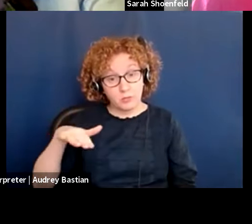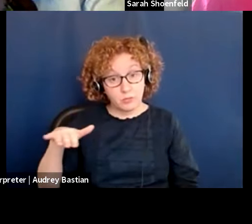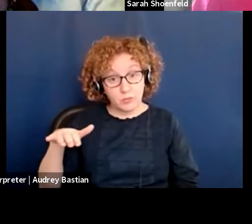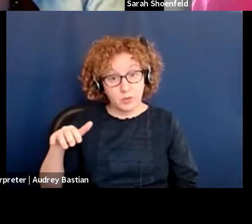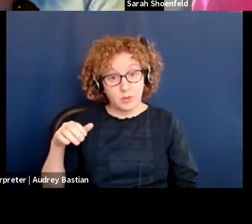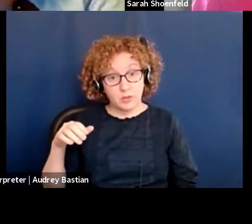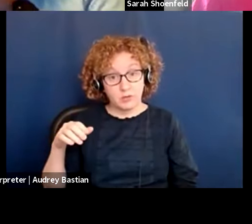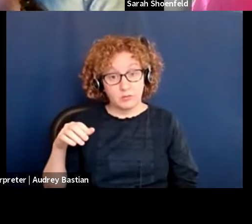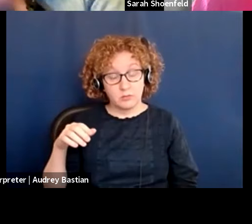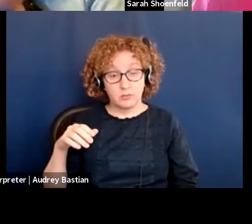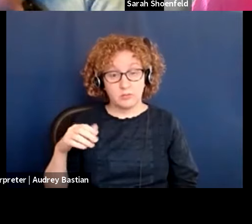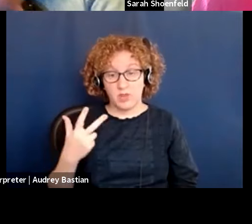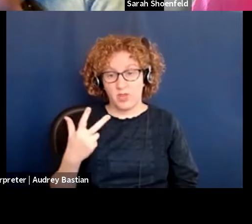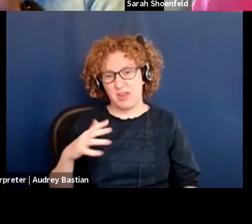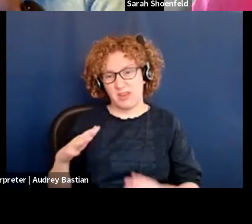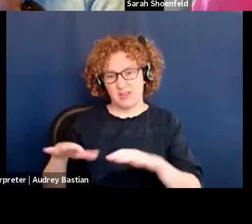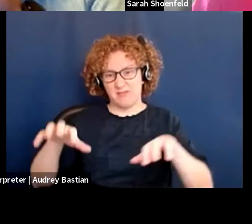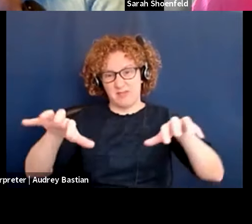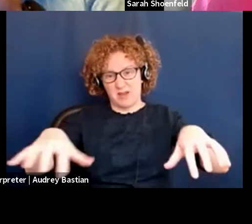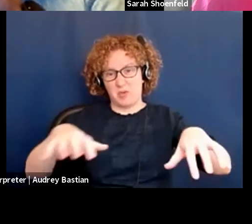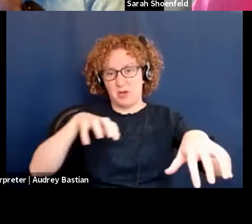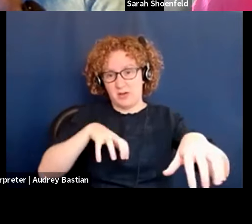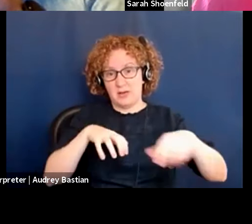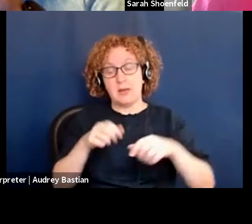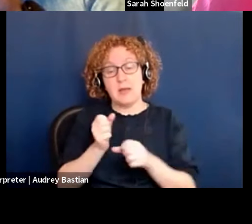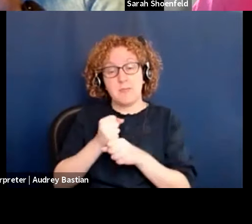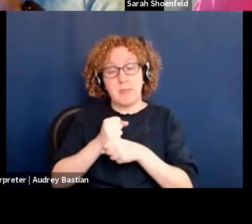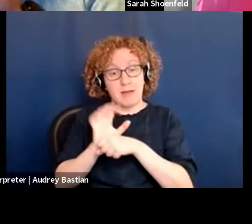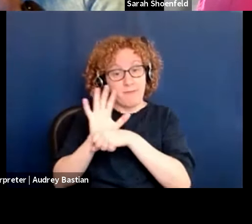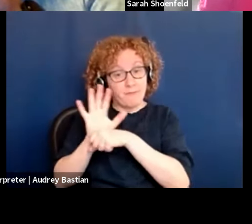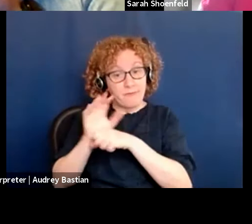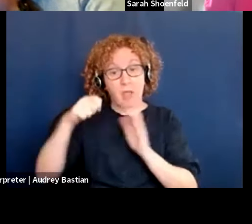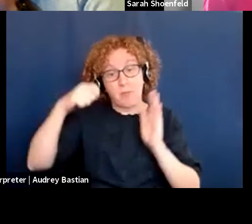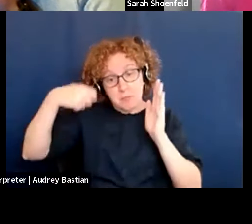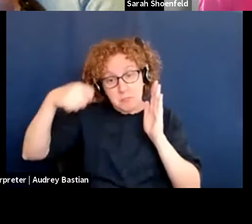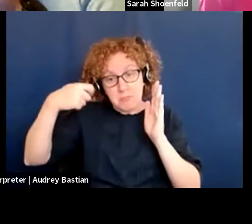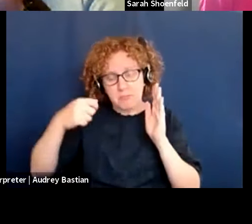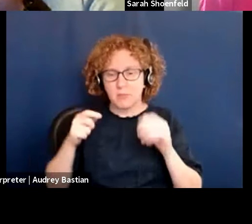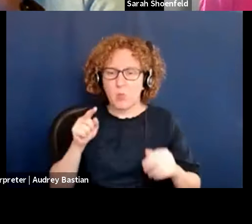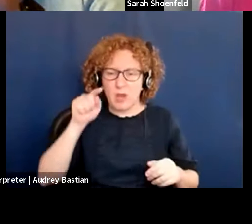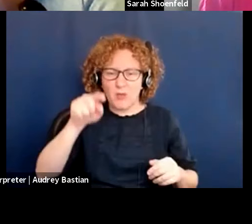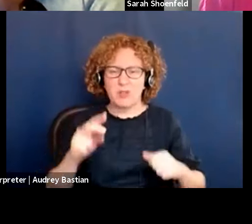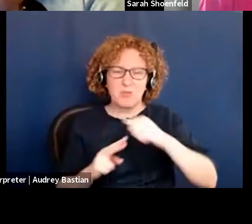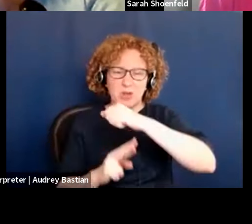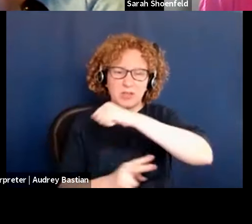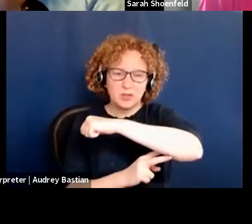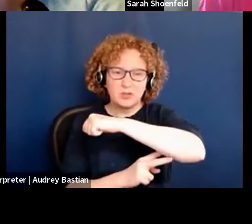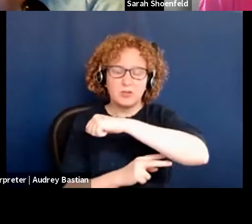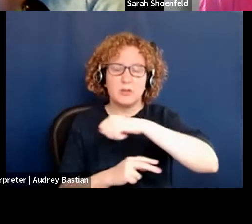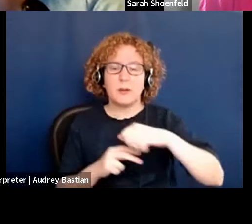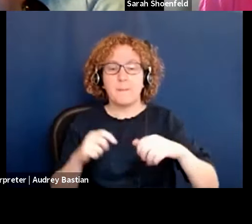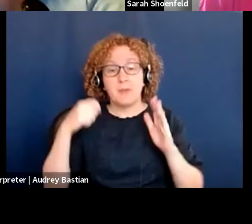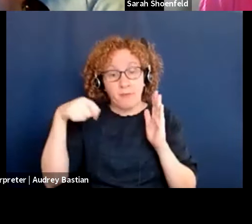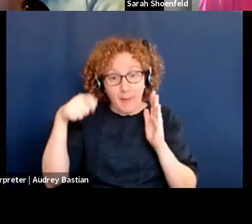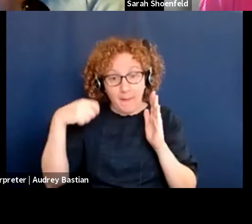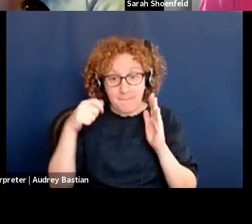these neighborhoods, these three neighborhoods, he made a film. I don't know why he went up there on the bridge. And after it closed,